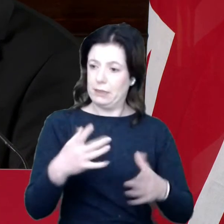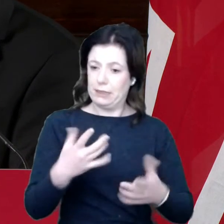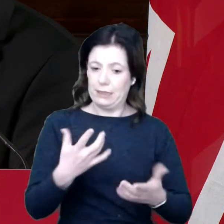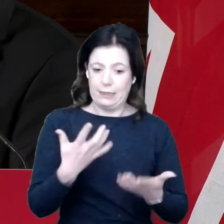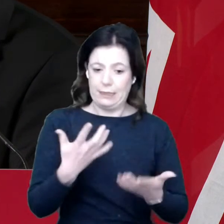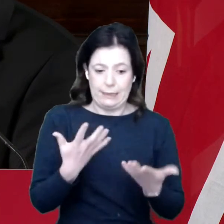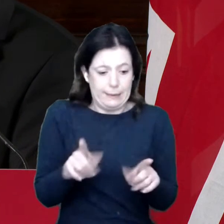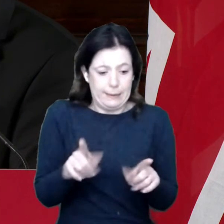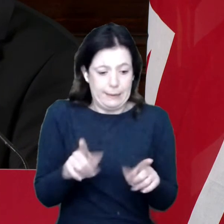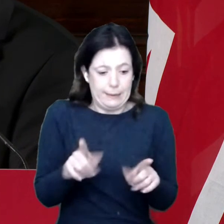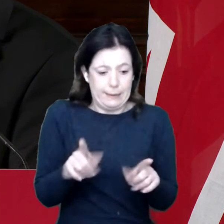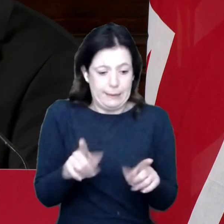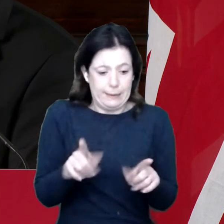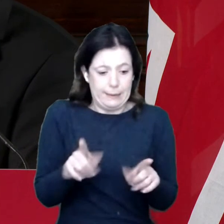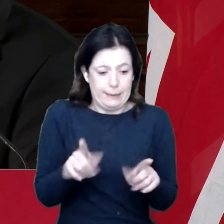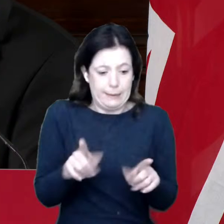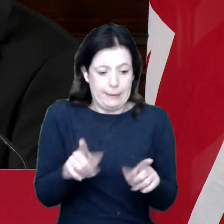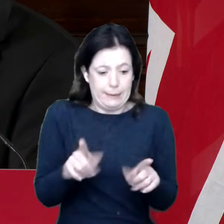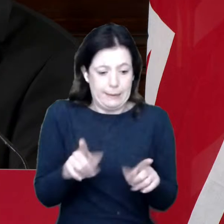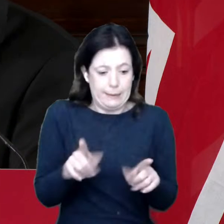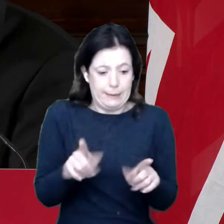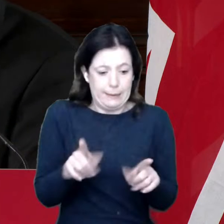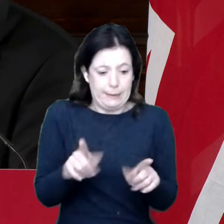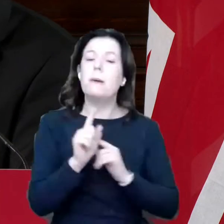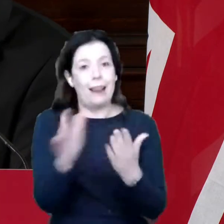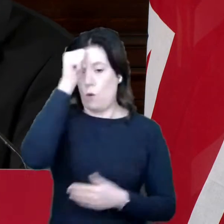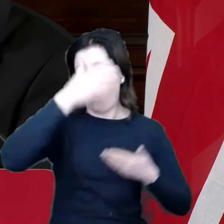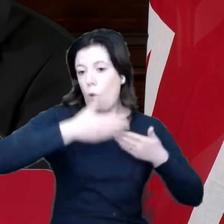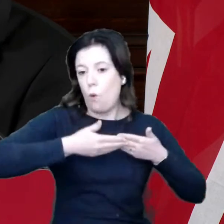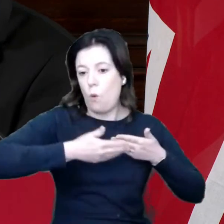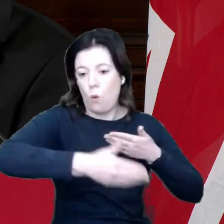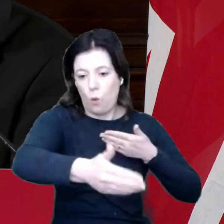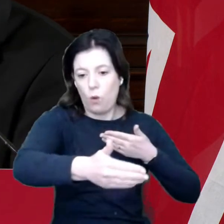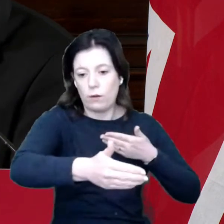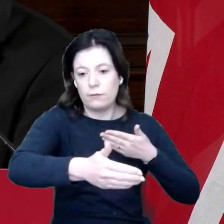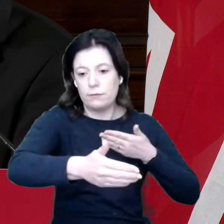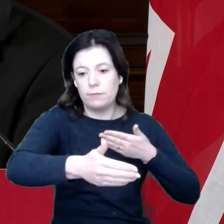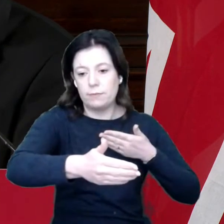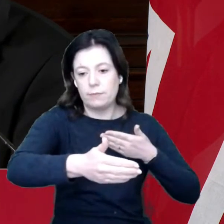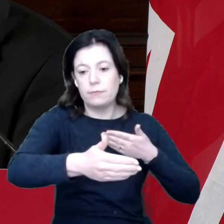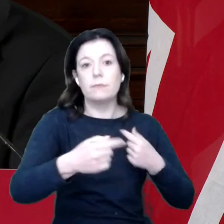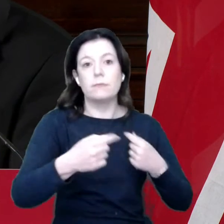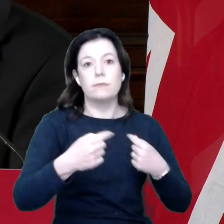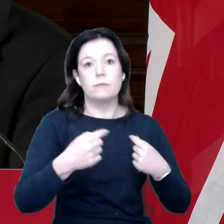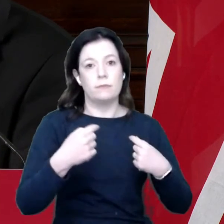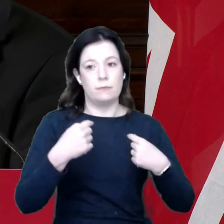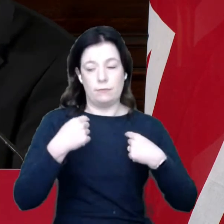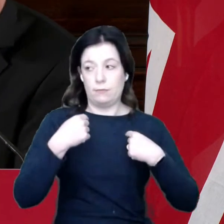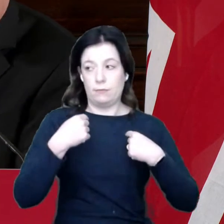that this is a signpost that we are making progress, a